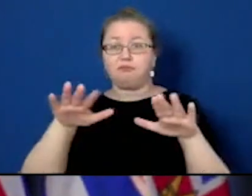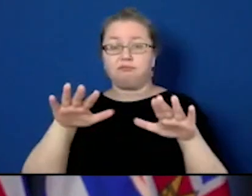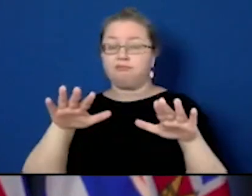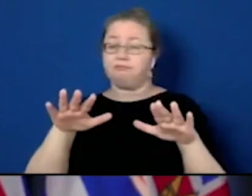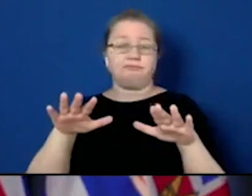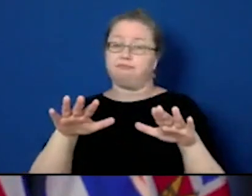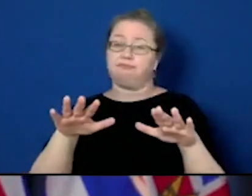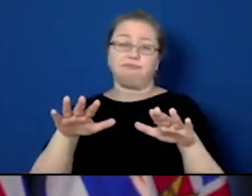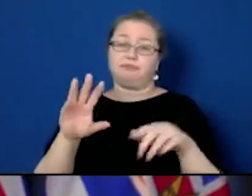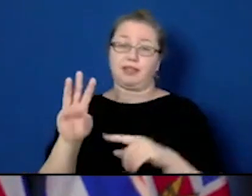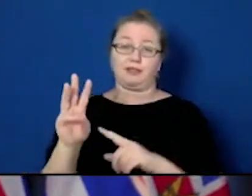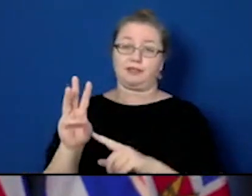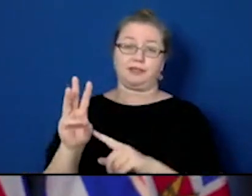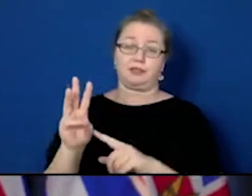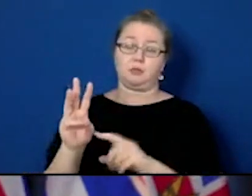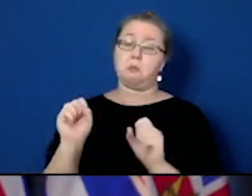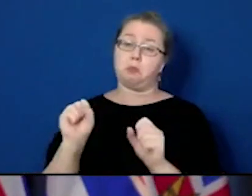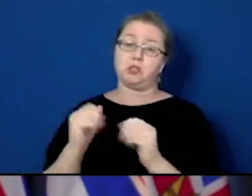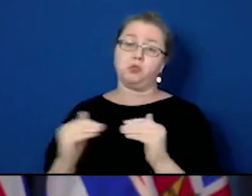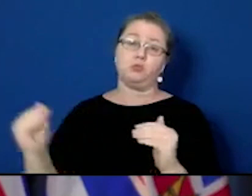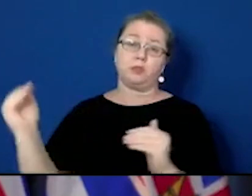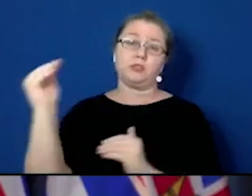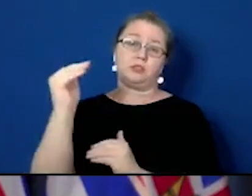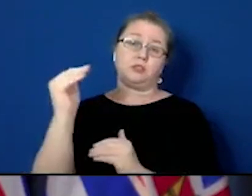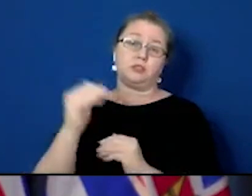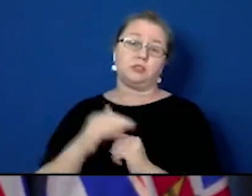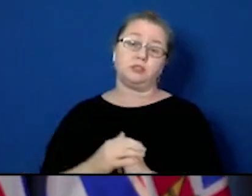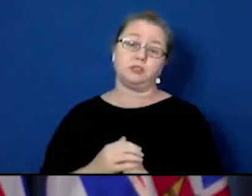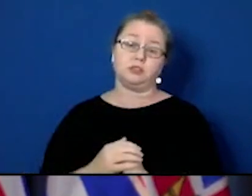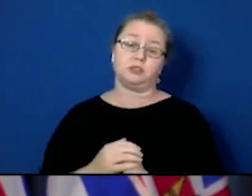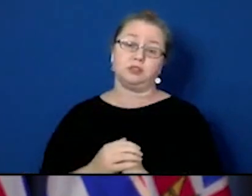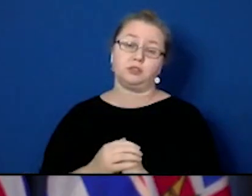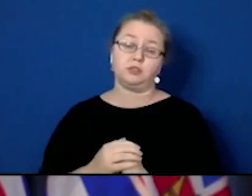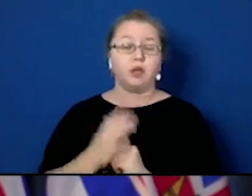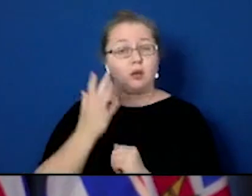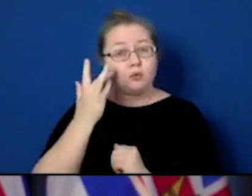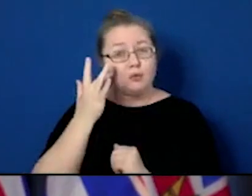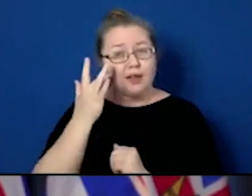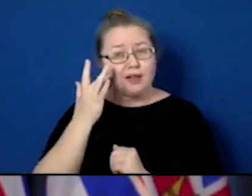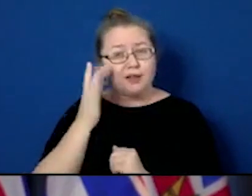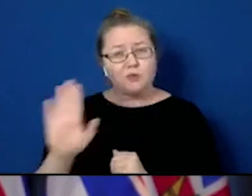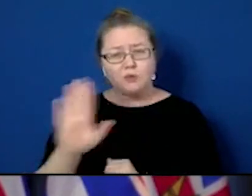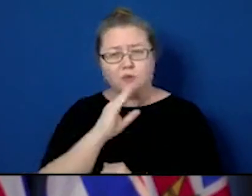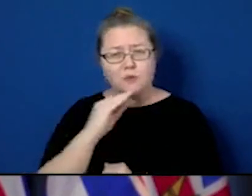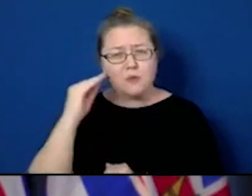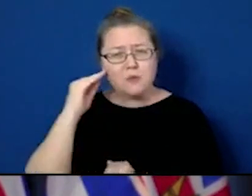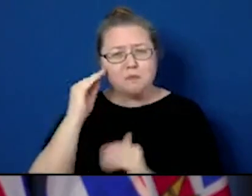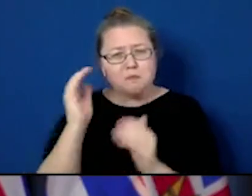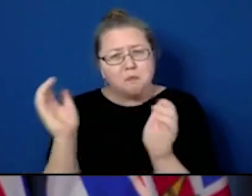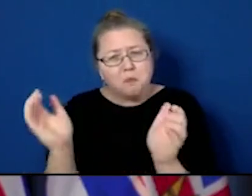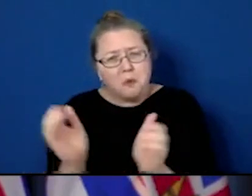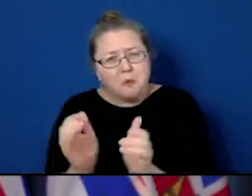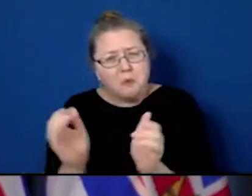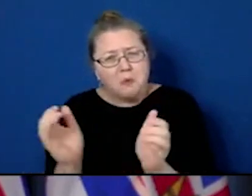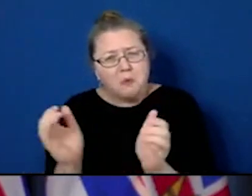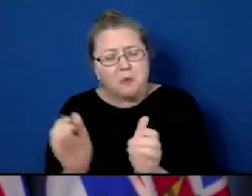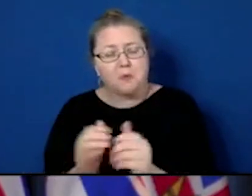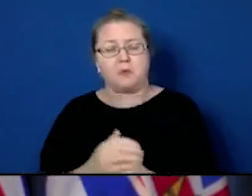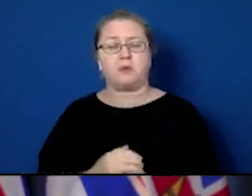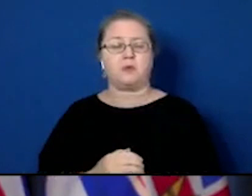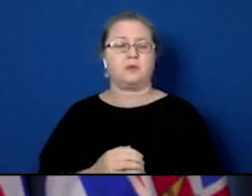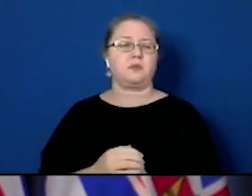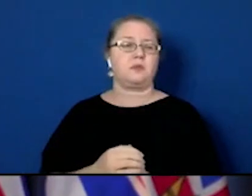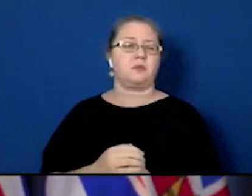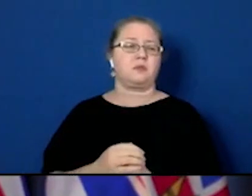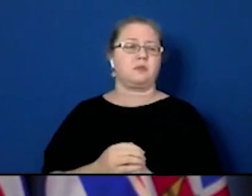whether 6 is appropriate. And that's because it's different in people's homes. And so when we talk about weddings